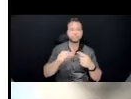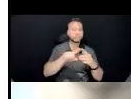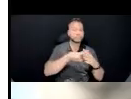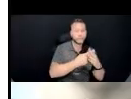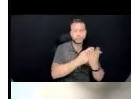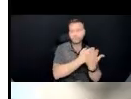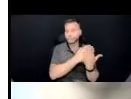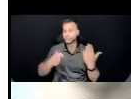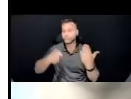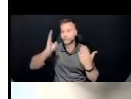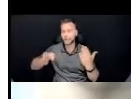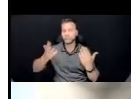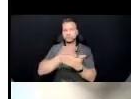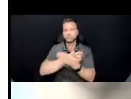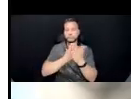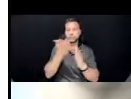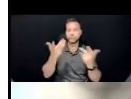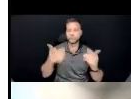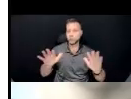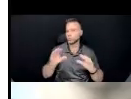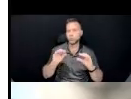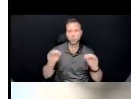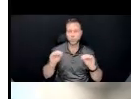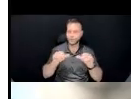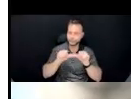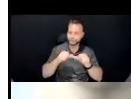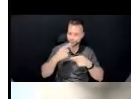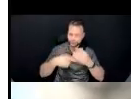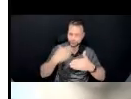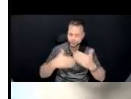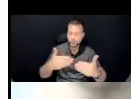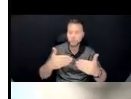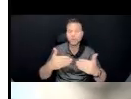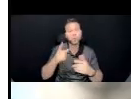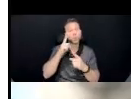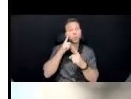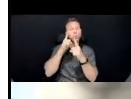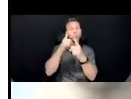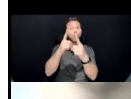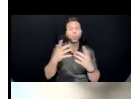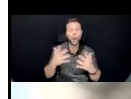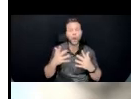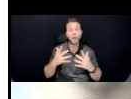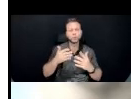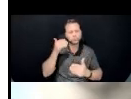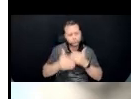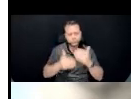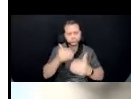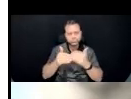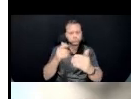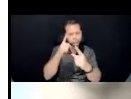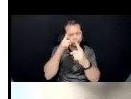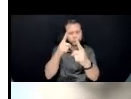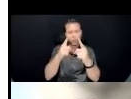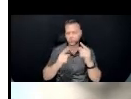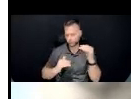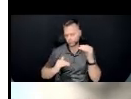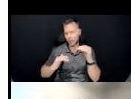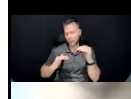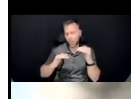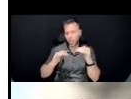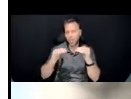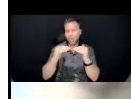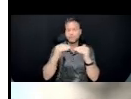clearly that way. But the goal is to move in a positive direction towards health equity for people